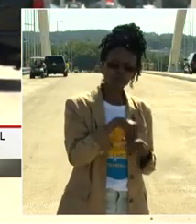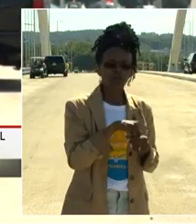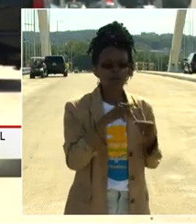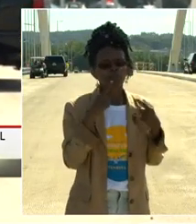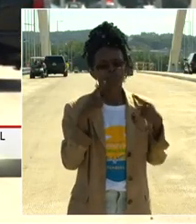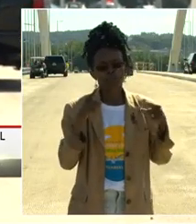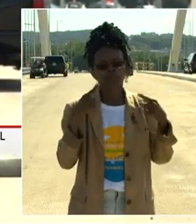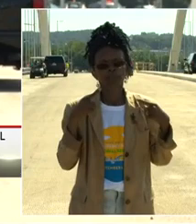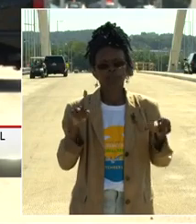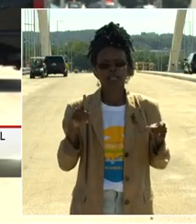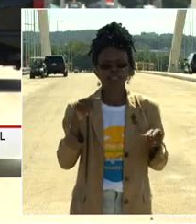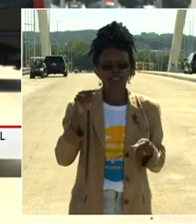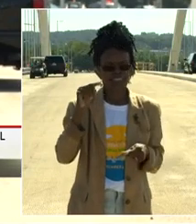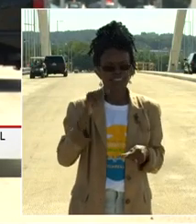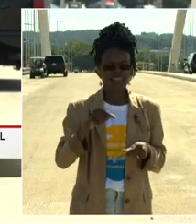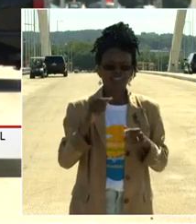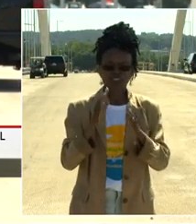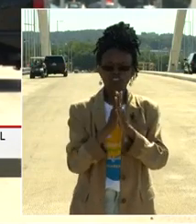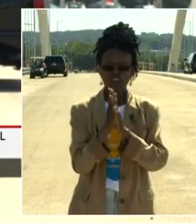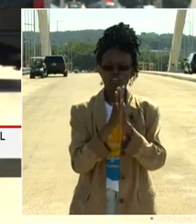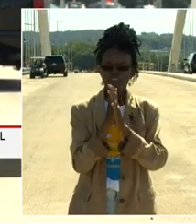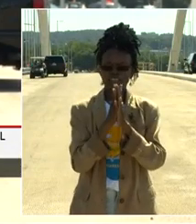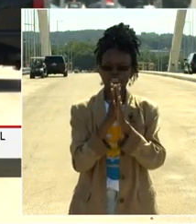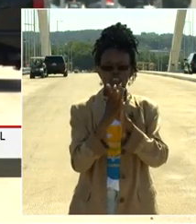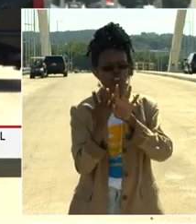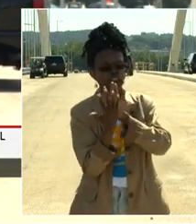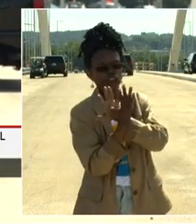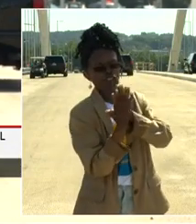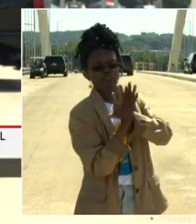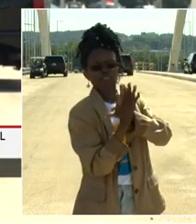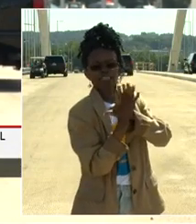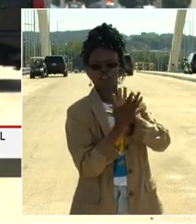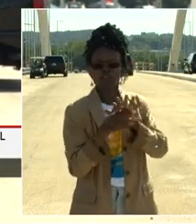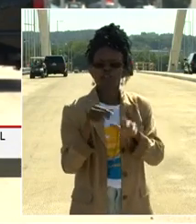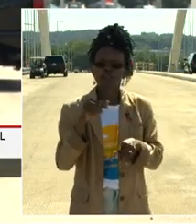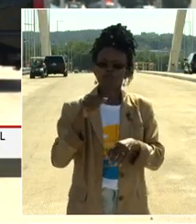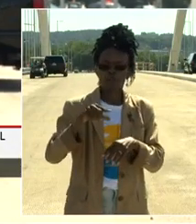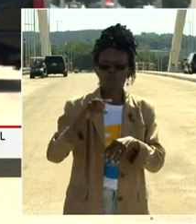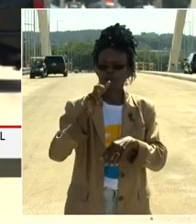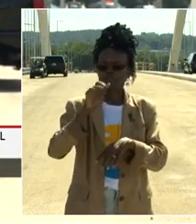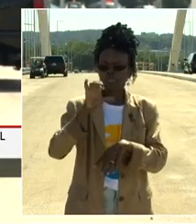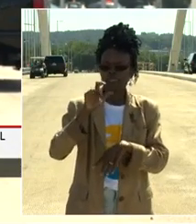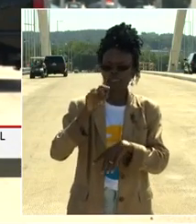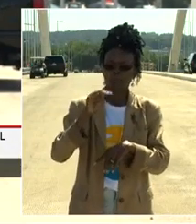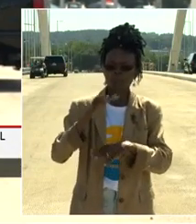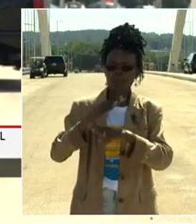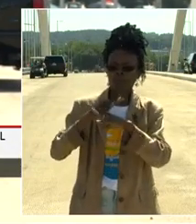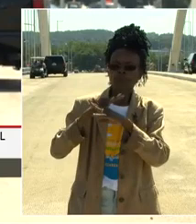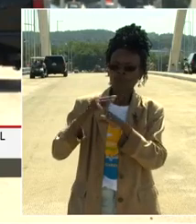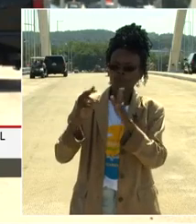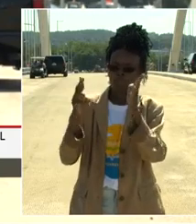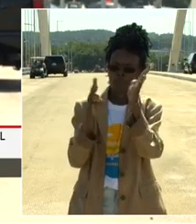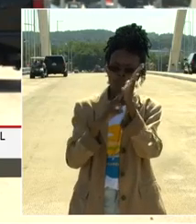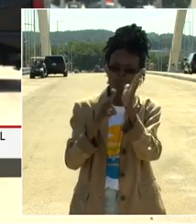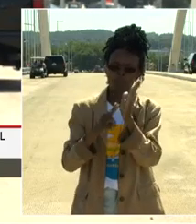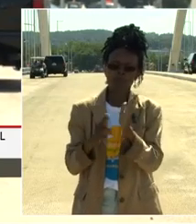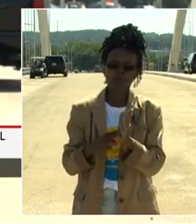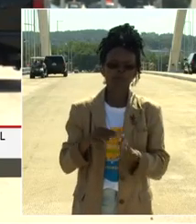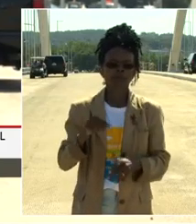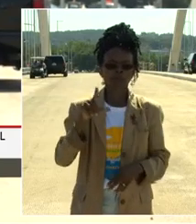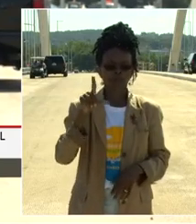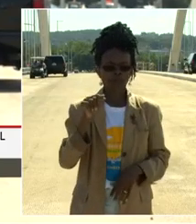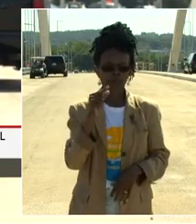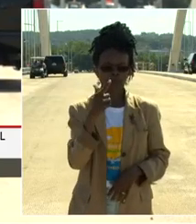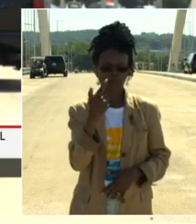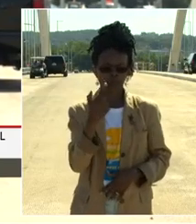and Protection Reauthorization Act of 2021. And over the weekend, thanks to the work of my cousin Terrence Bailey, who is here